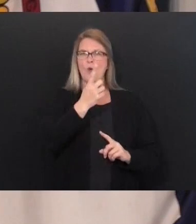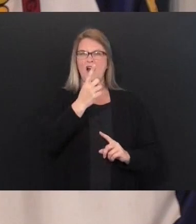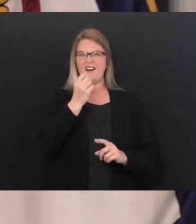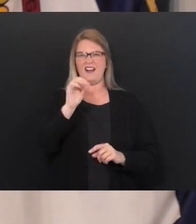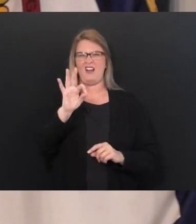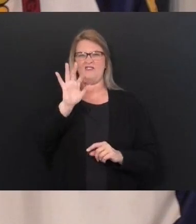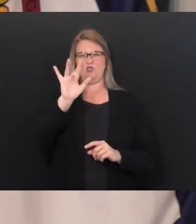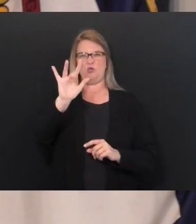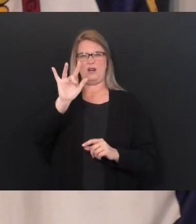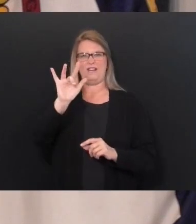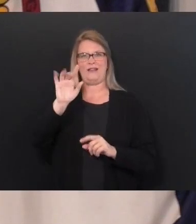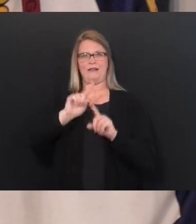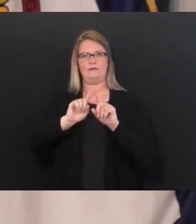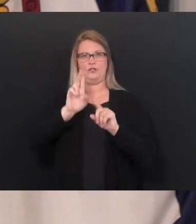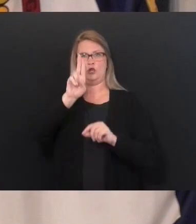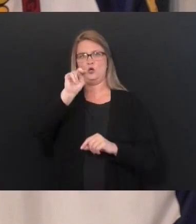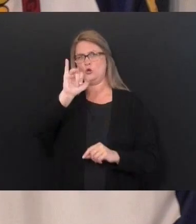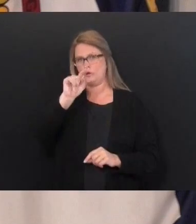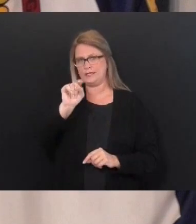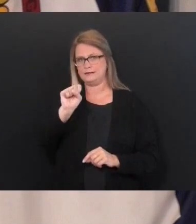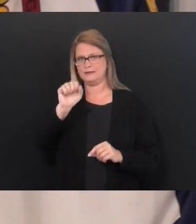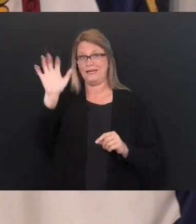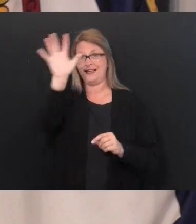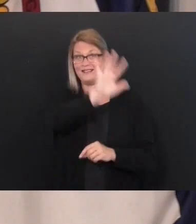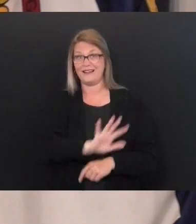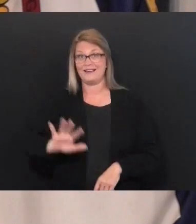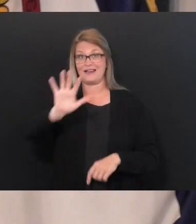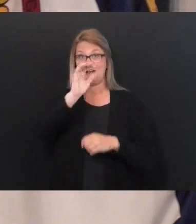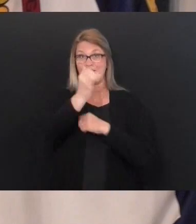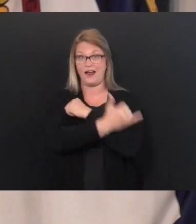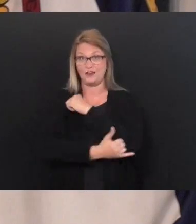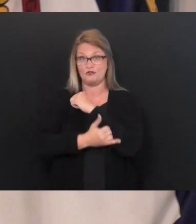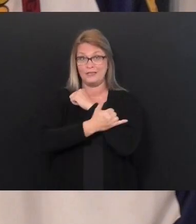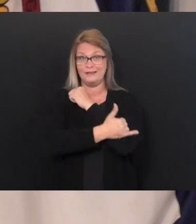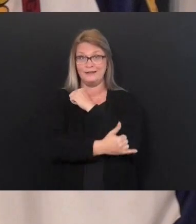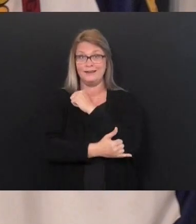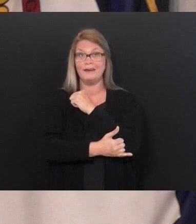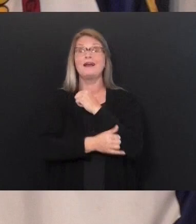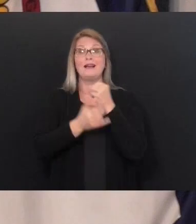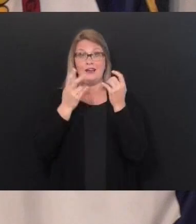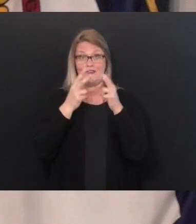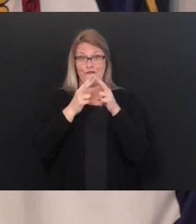units in the entire country. And